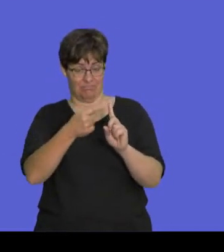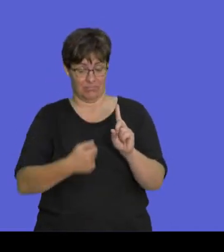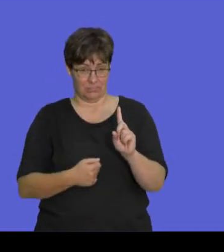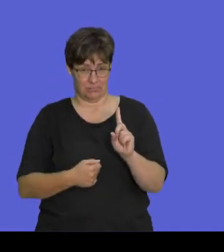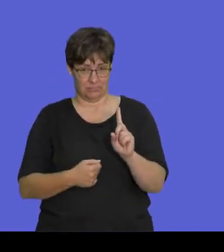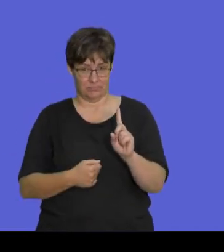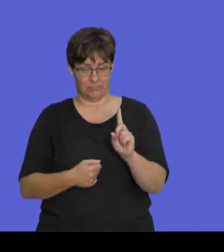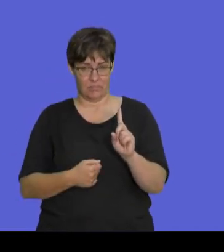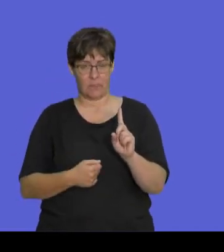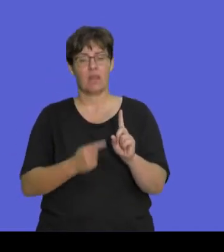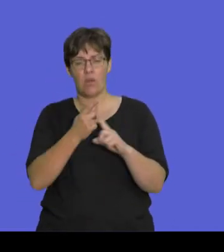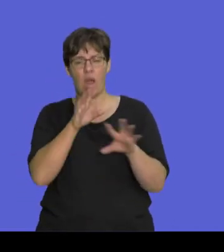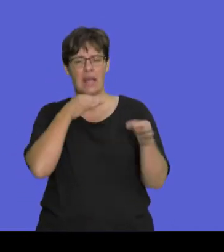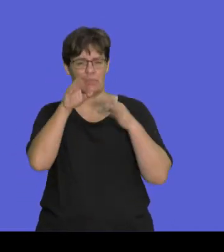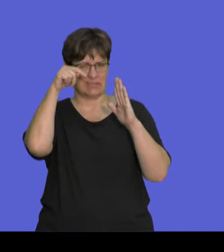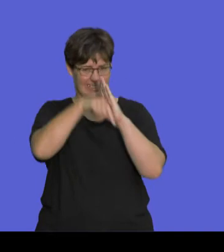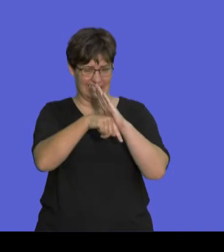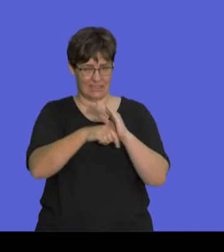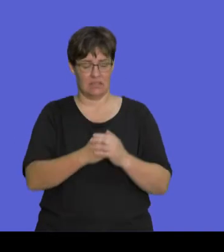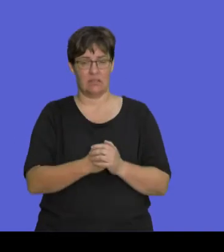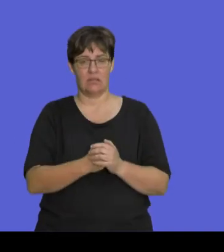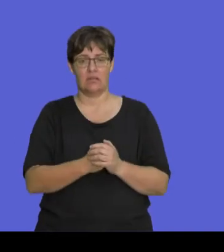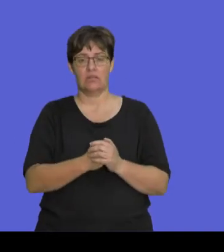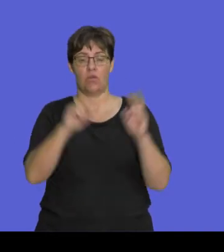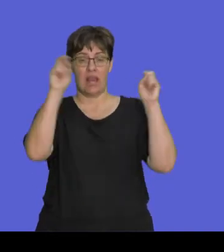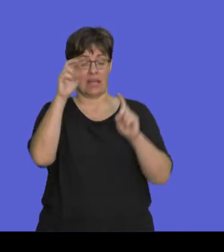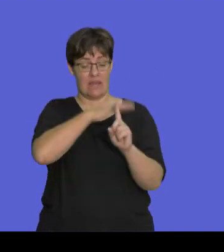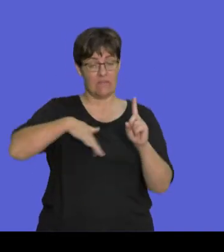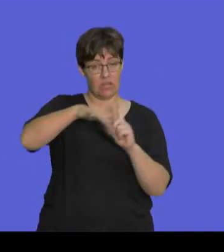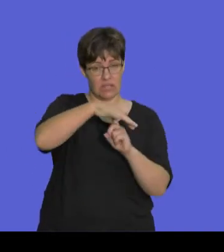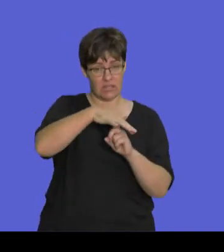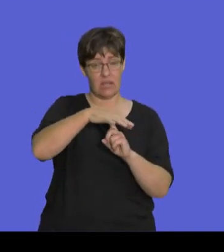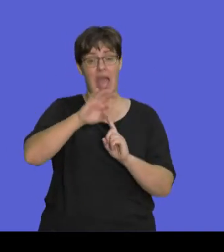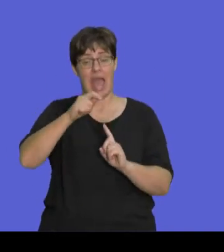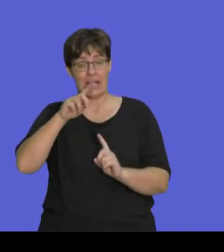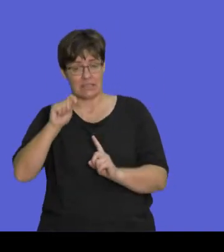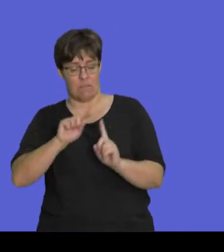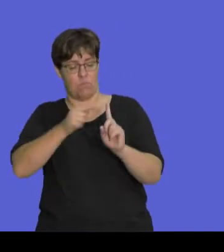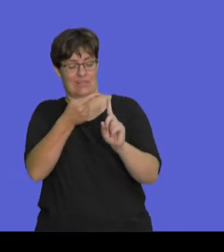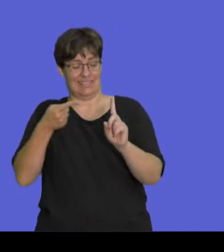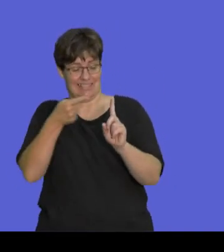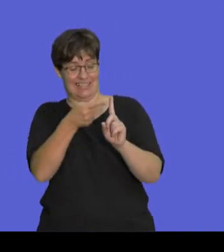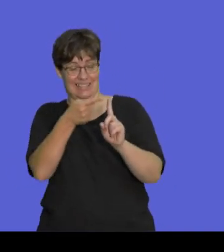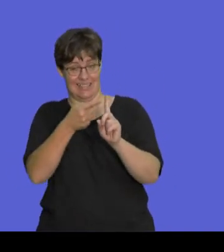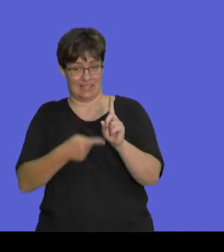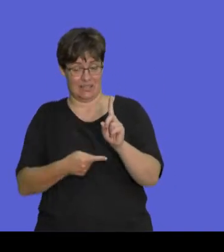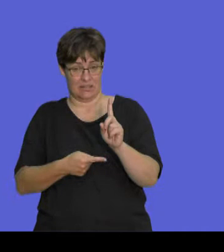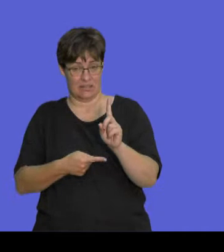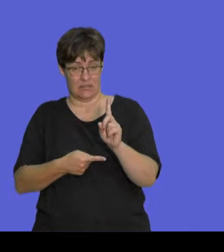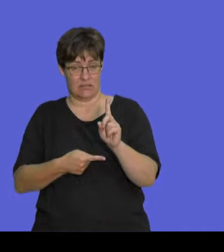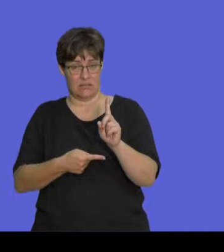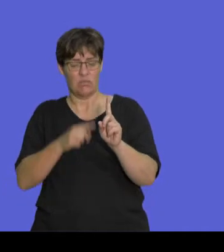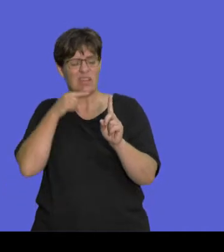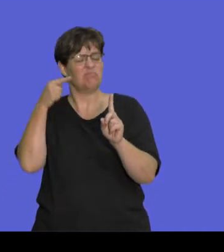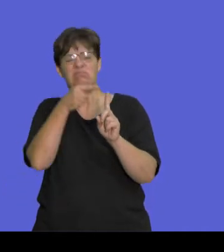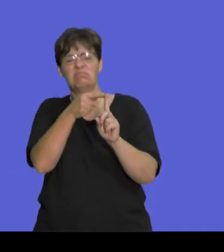now, okay? So it's electric field at a point. Now, when we talk about electric field at a point, that's